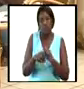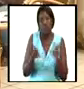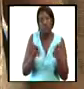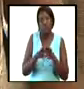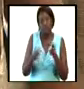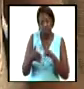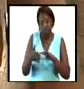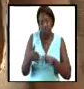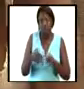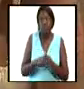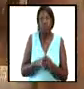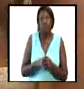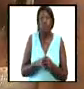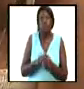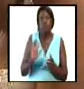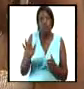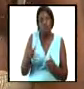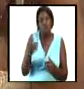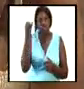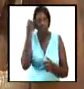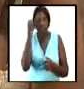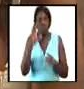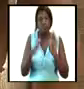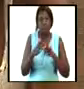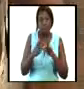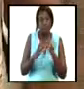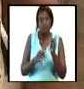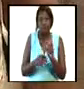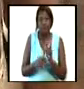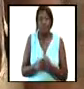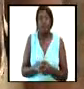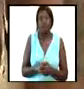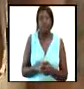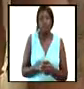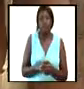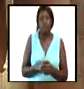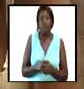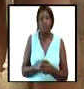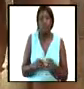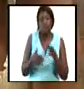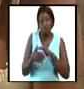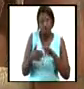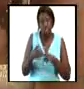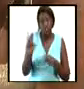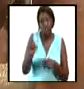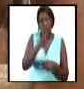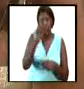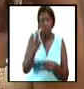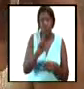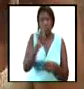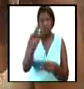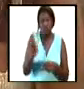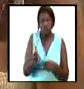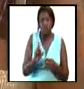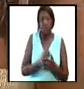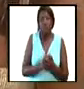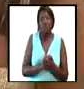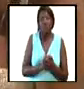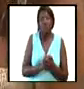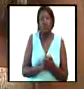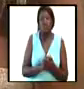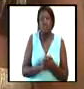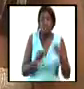it. You just want an idea what it is all about. And then you read through the questions, and while you do that, you bear in mind